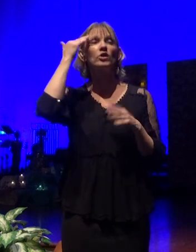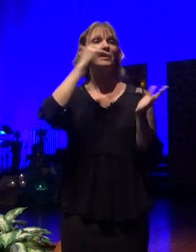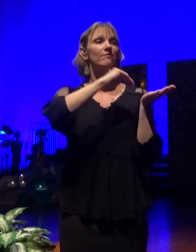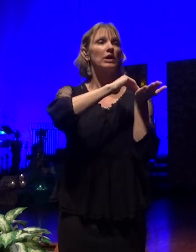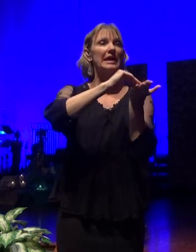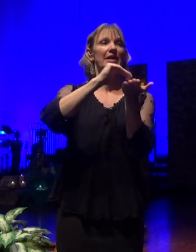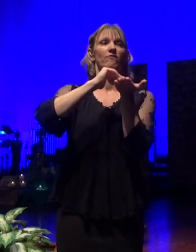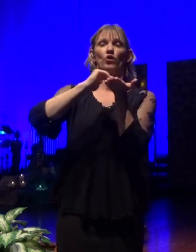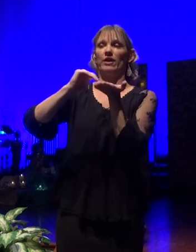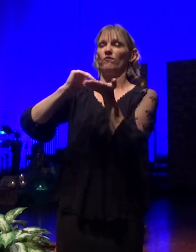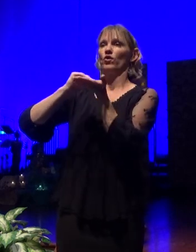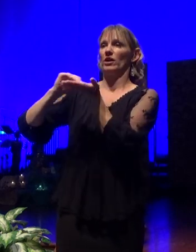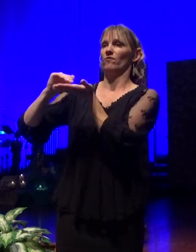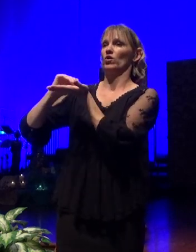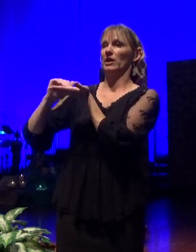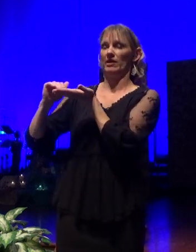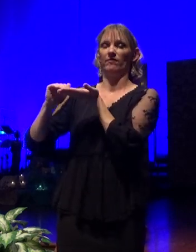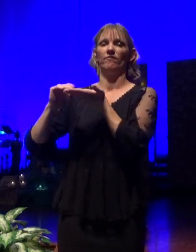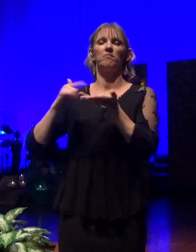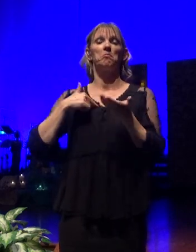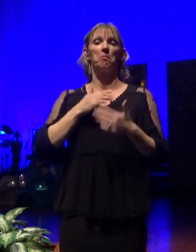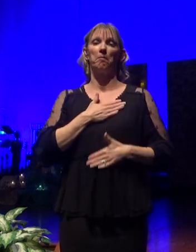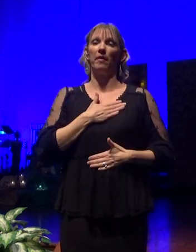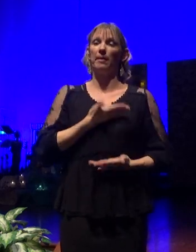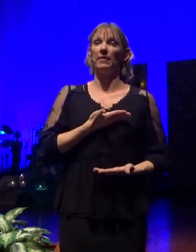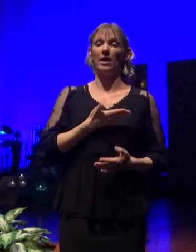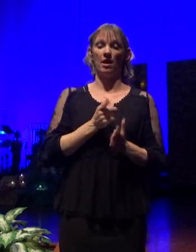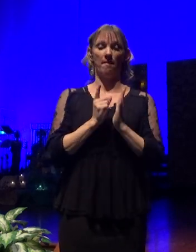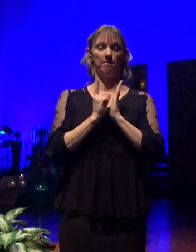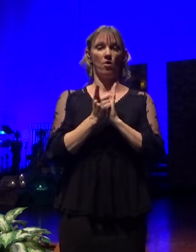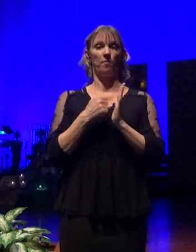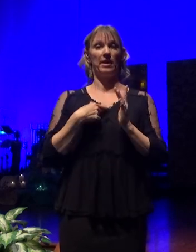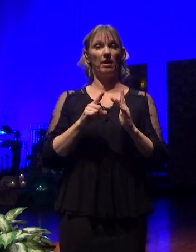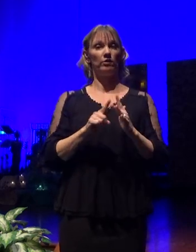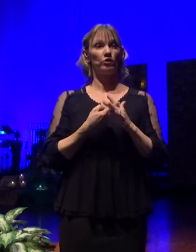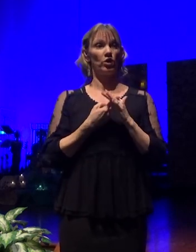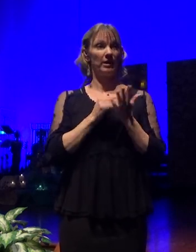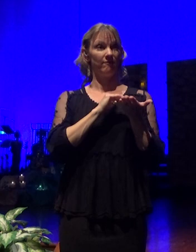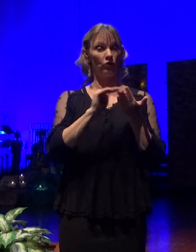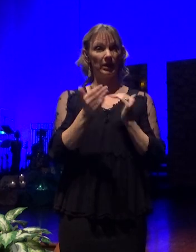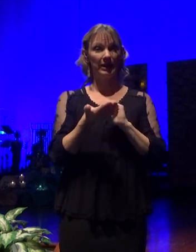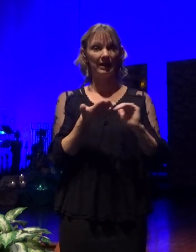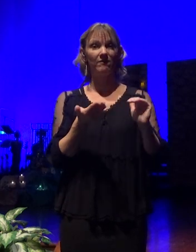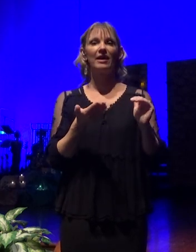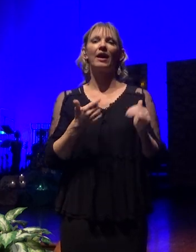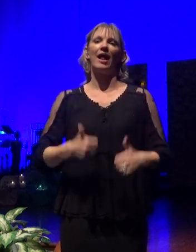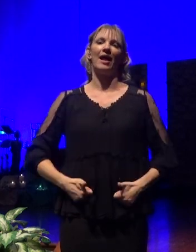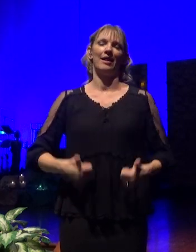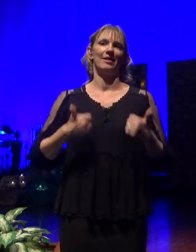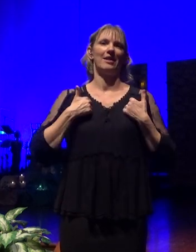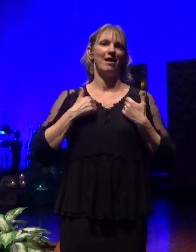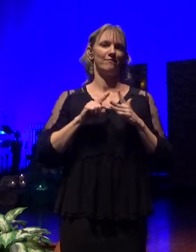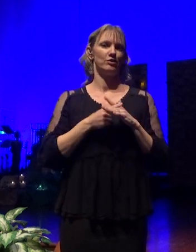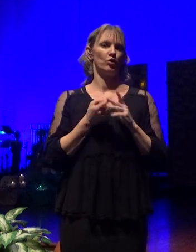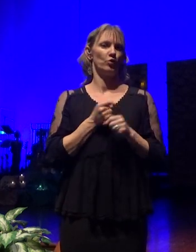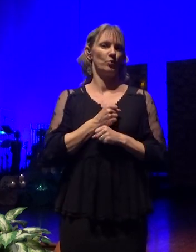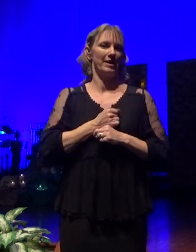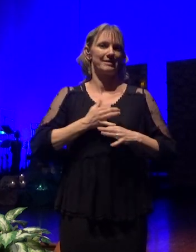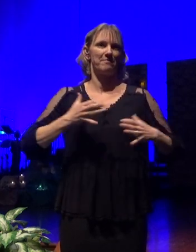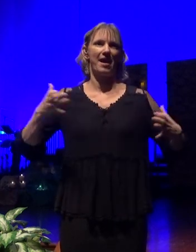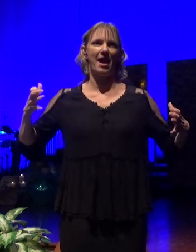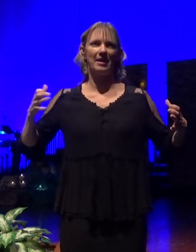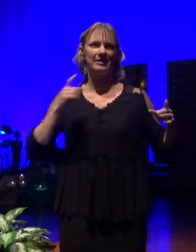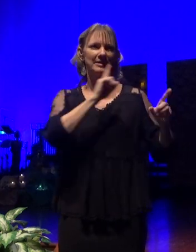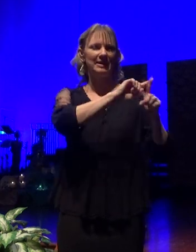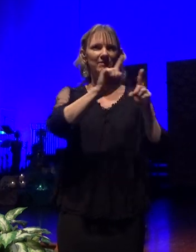I admit that the minute I started doing that, my life began to expand in ways I could never have